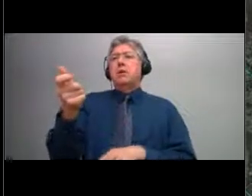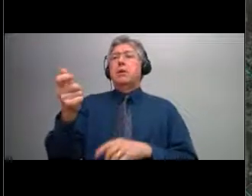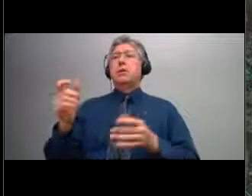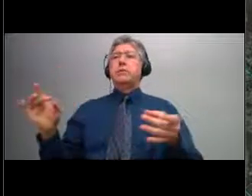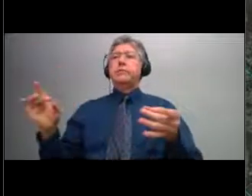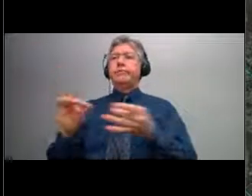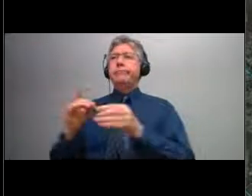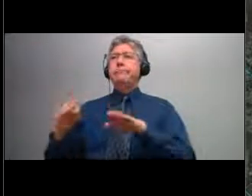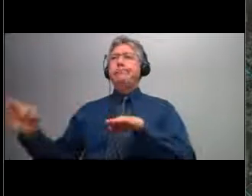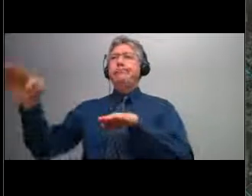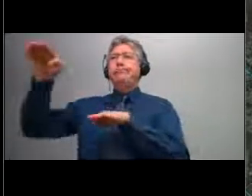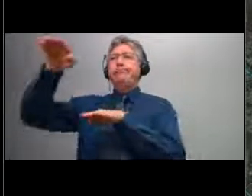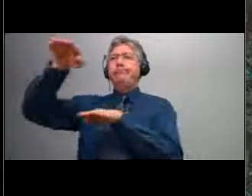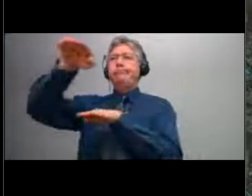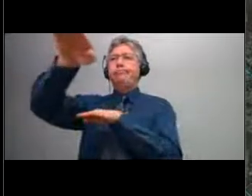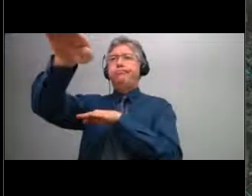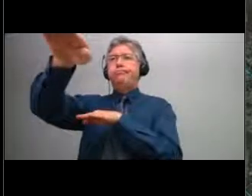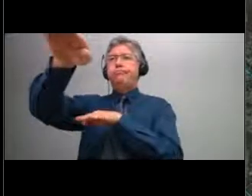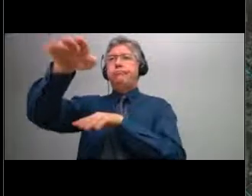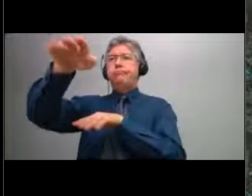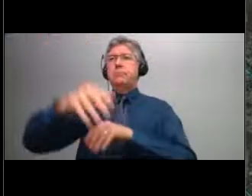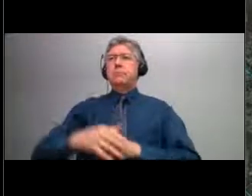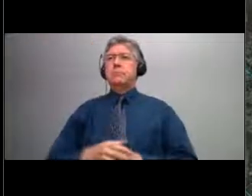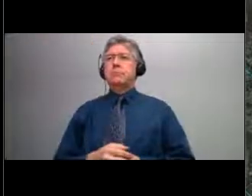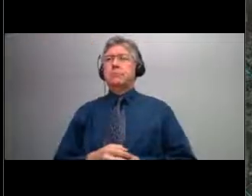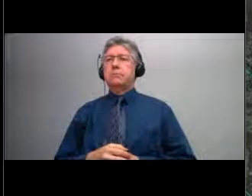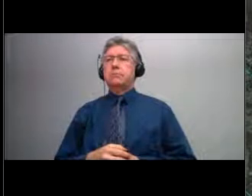braided ramp configuration.